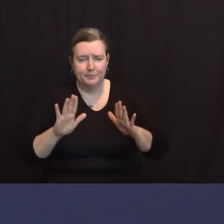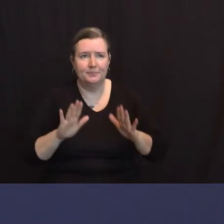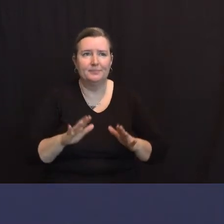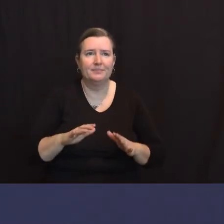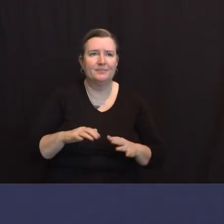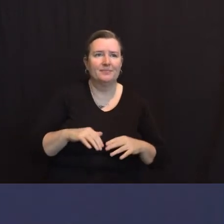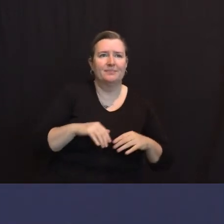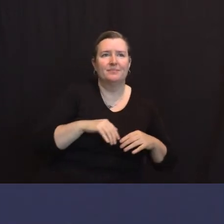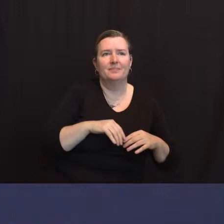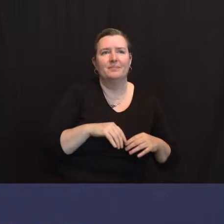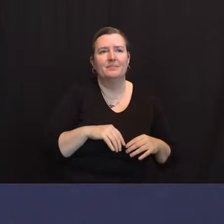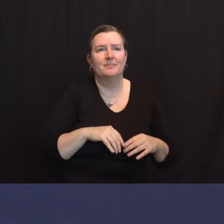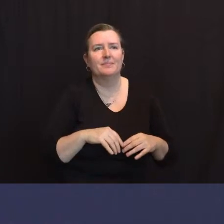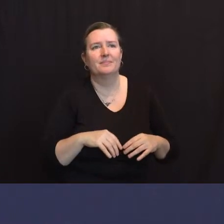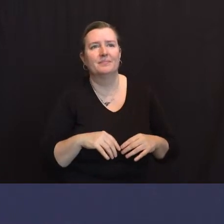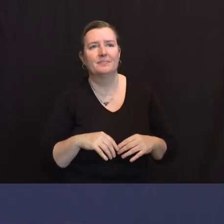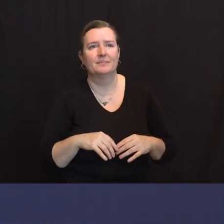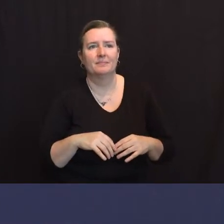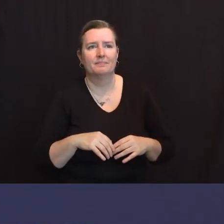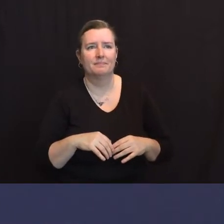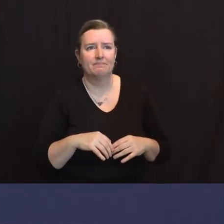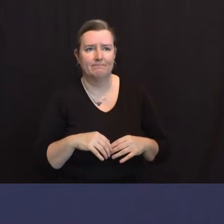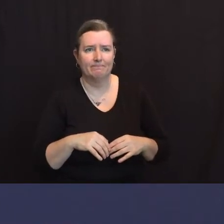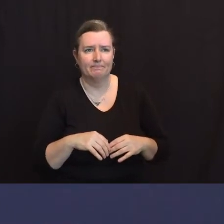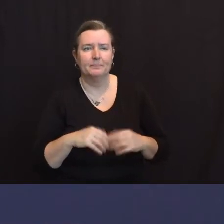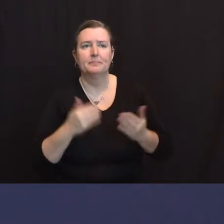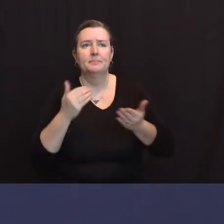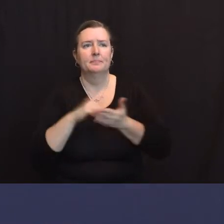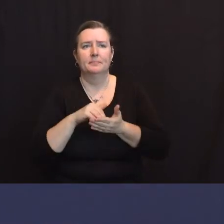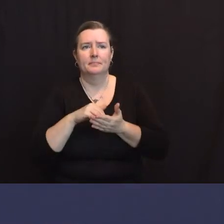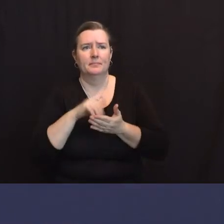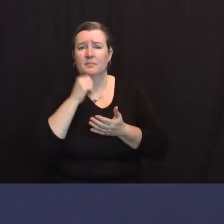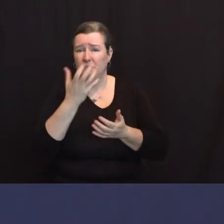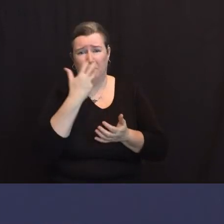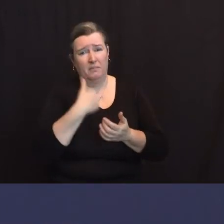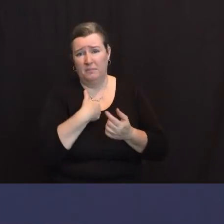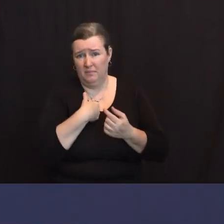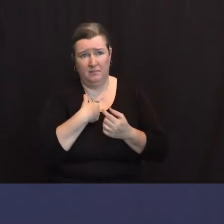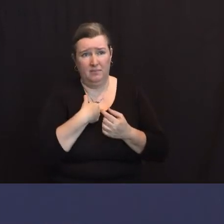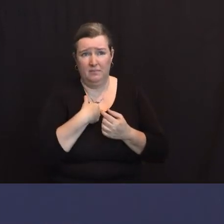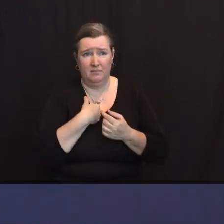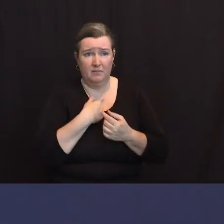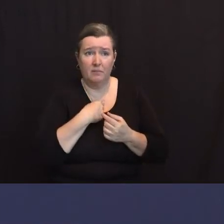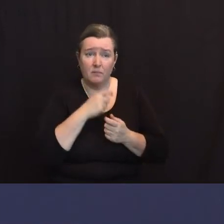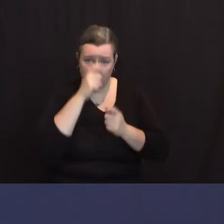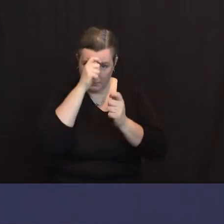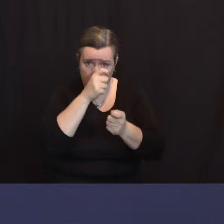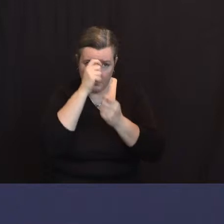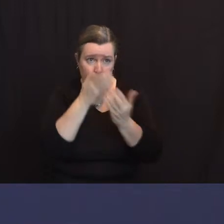I'm not going to, again, don't be mad at me because I've got a lot of respect for you, but I'm not going to have a whole lot to say on most of this.